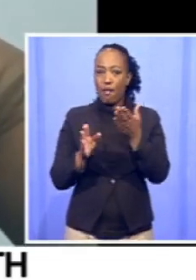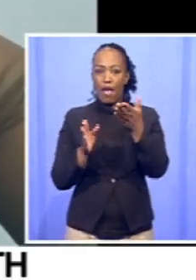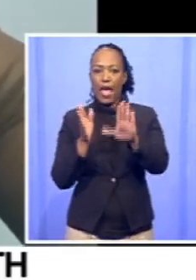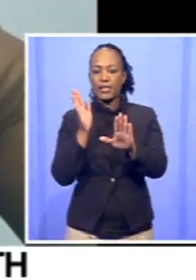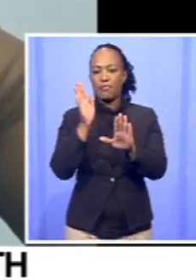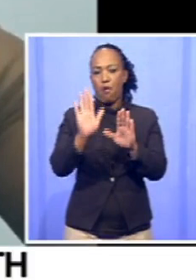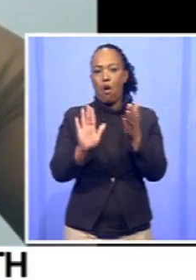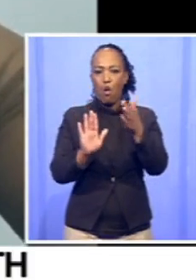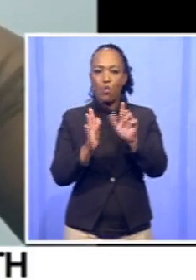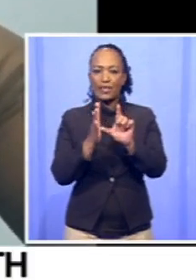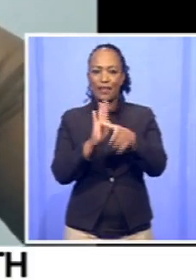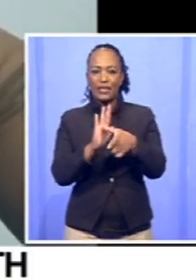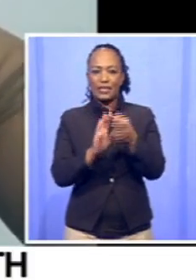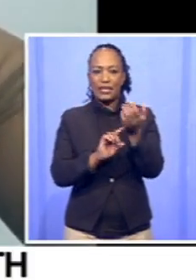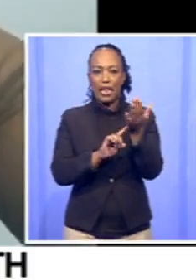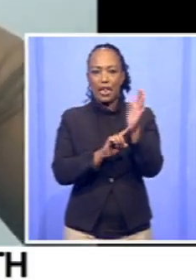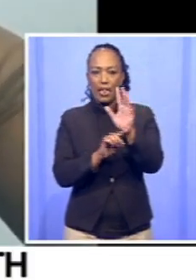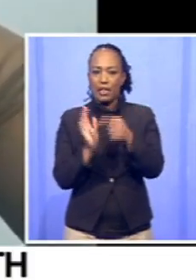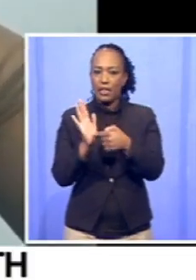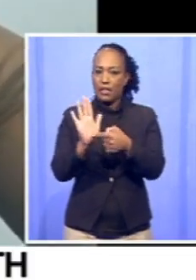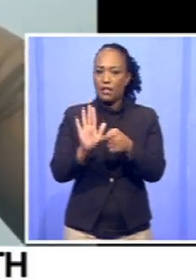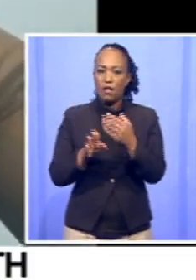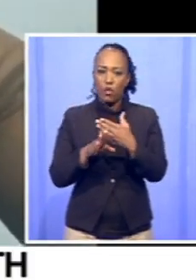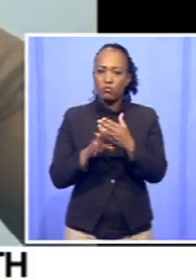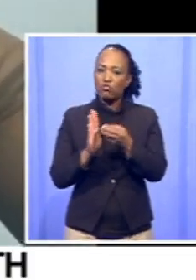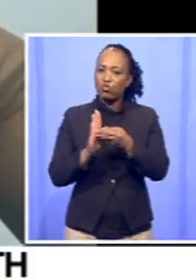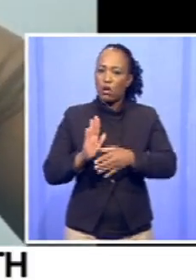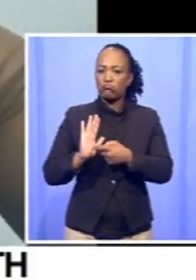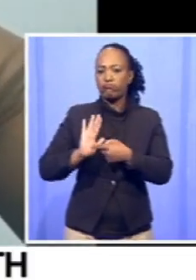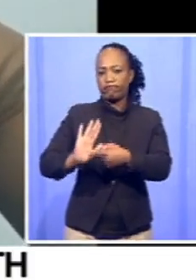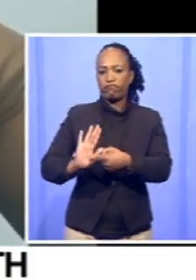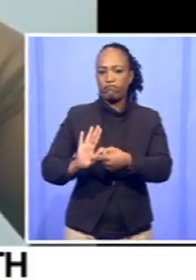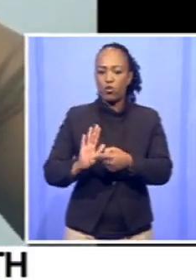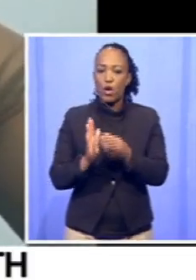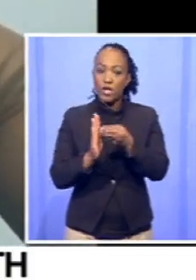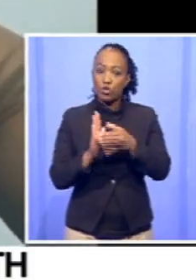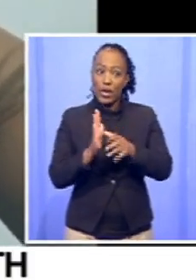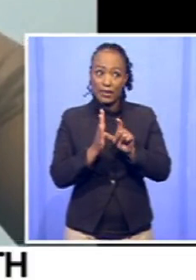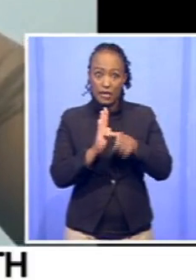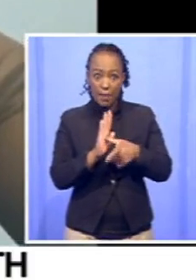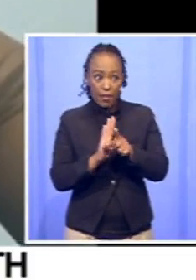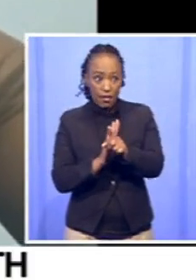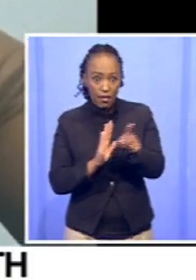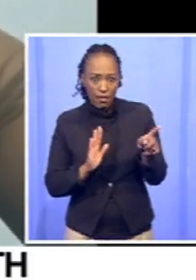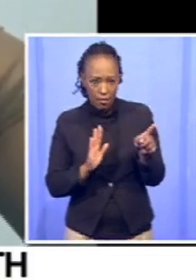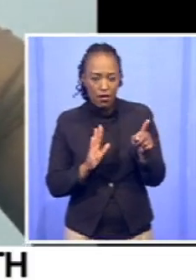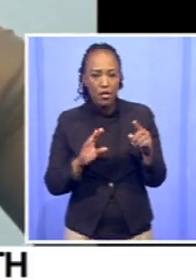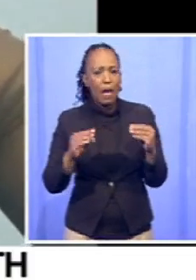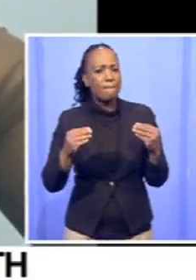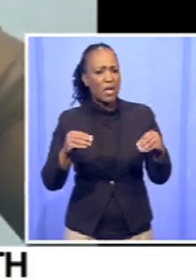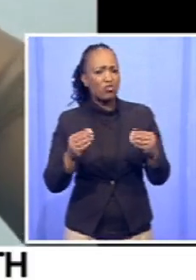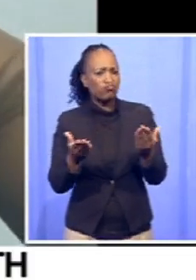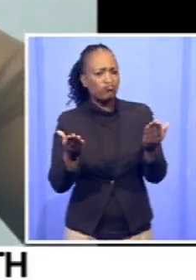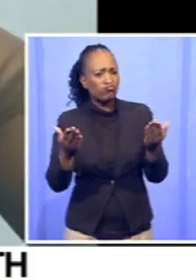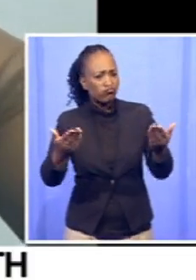Disability Careers Expo, it is showcasing to students and students with disabilities that corporates are accepting of